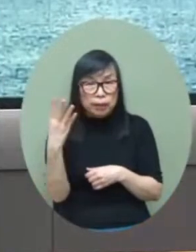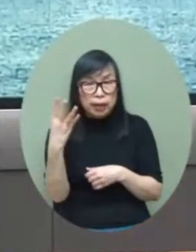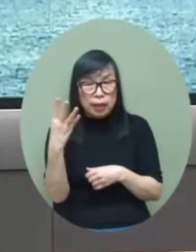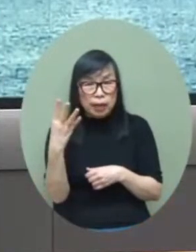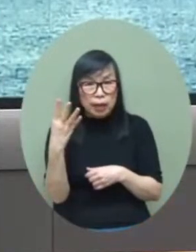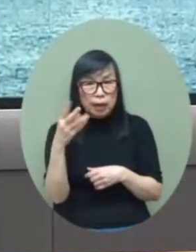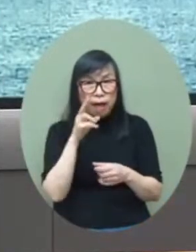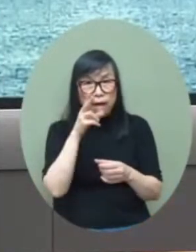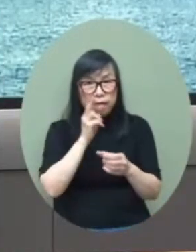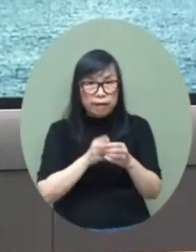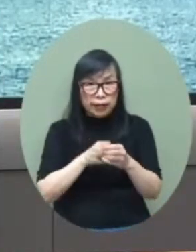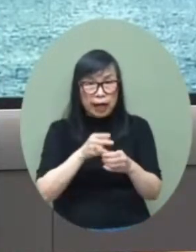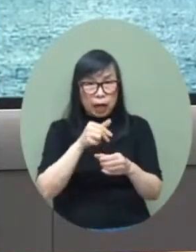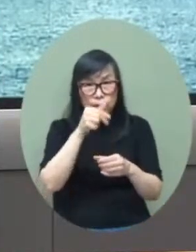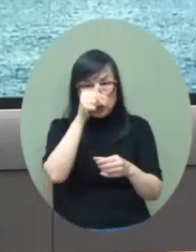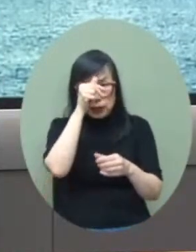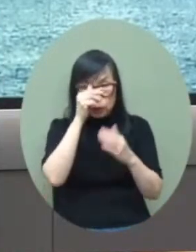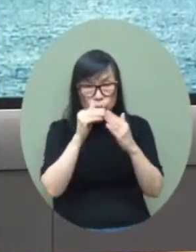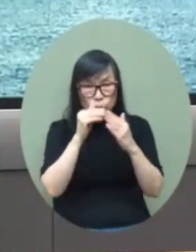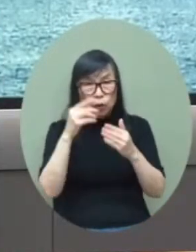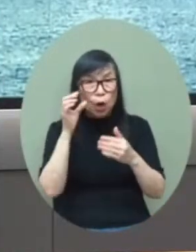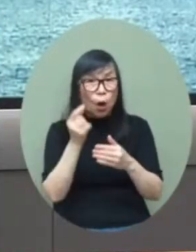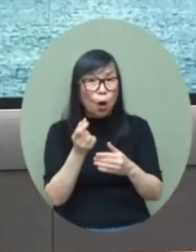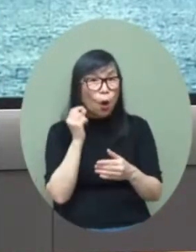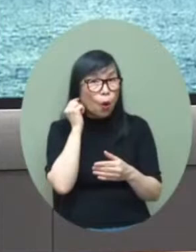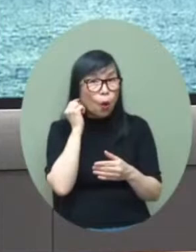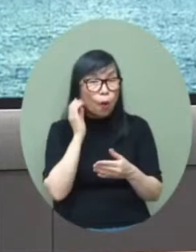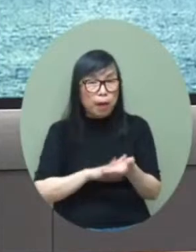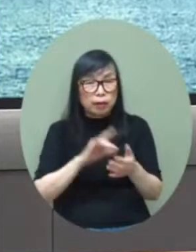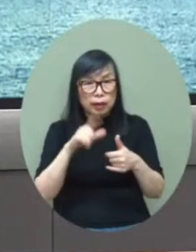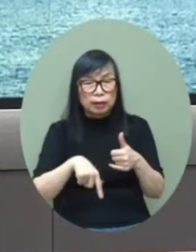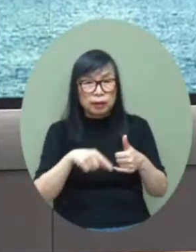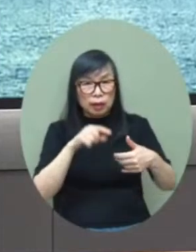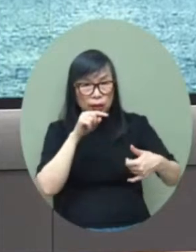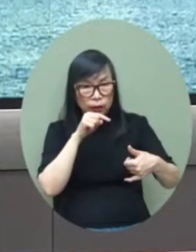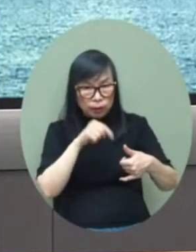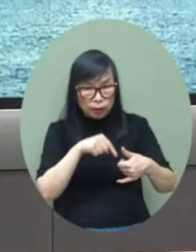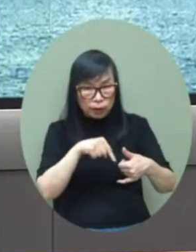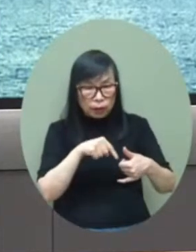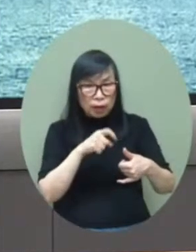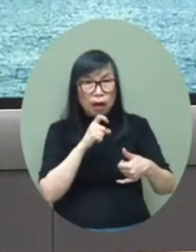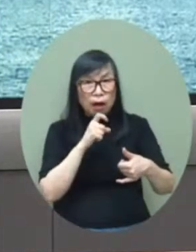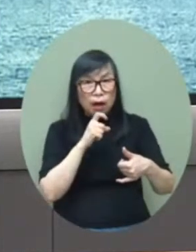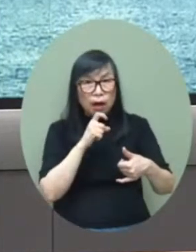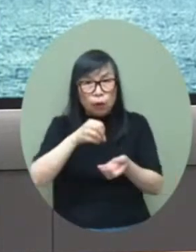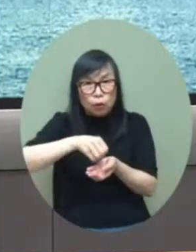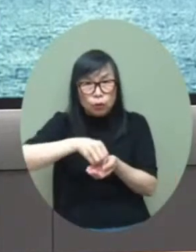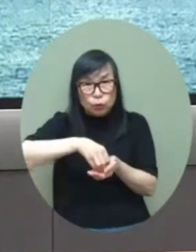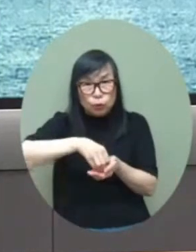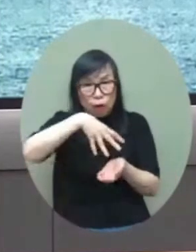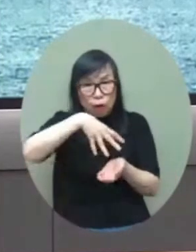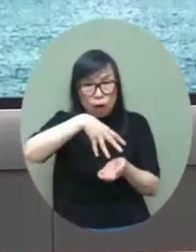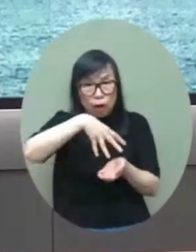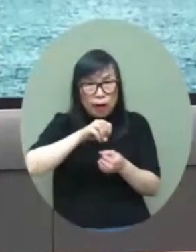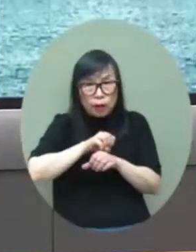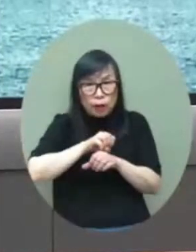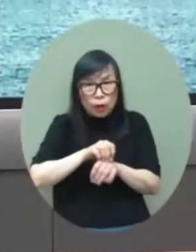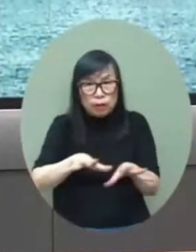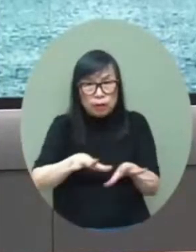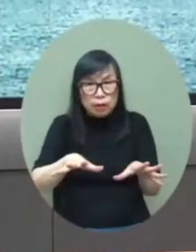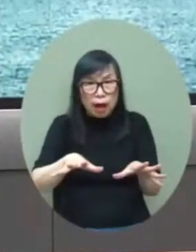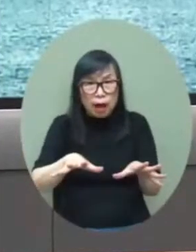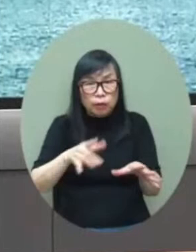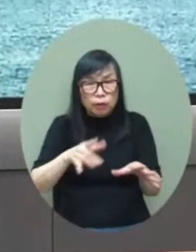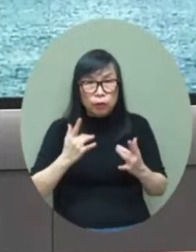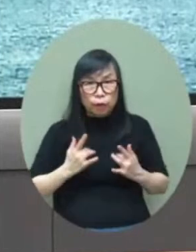a 64-year-old from Buddhist hospital. This female patient had a